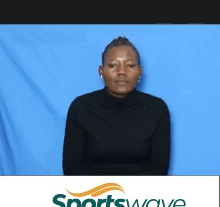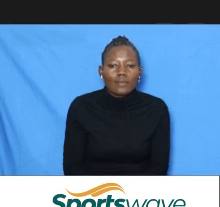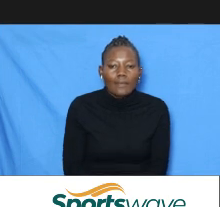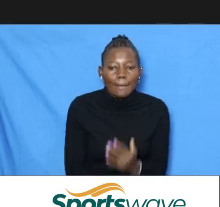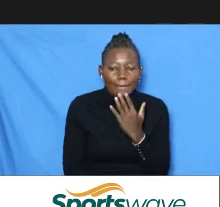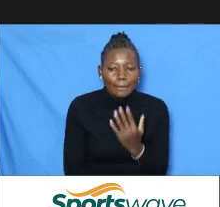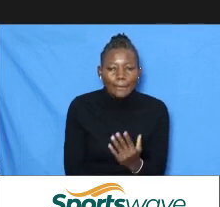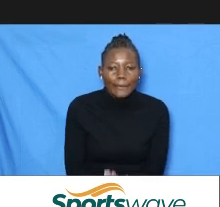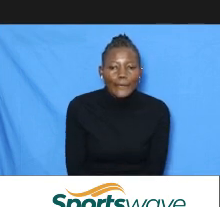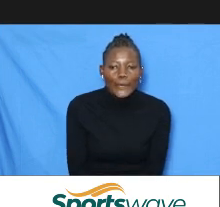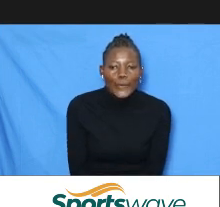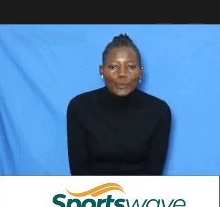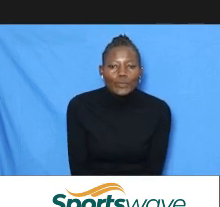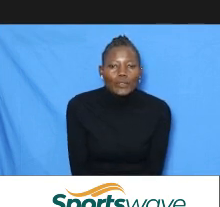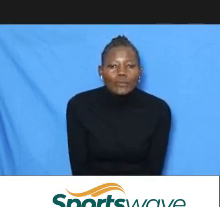that up.